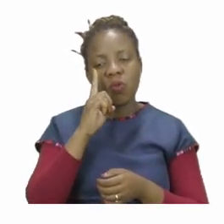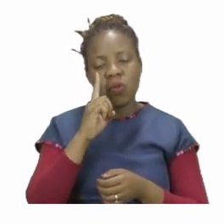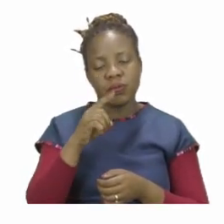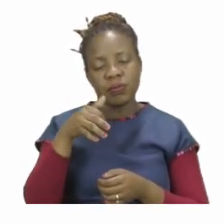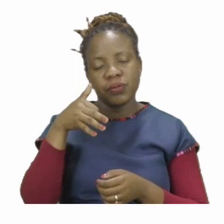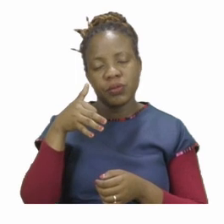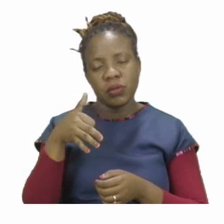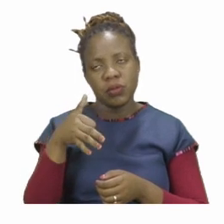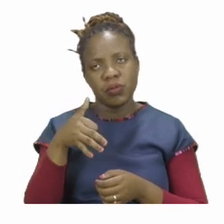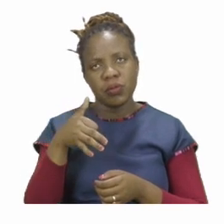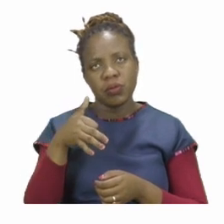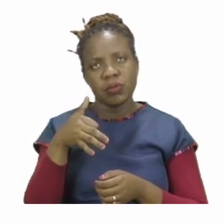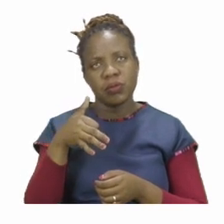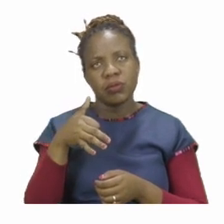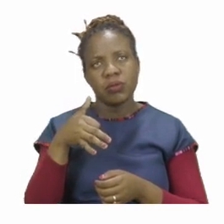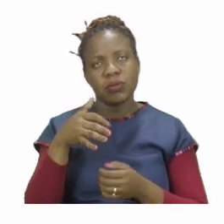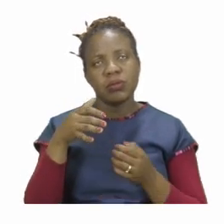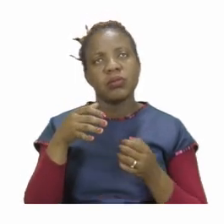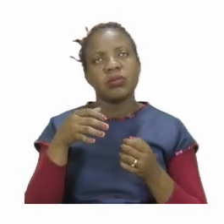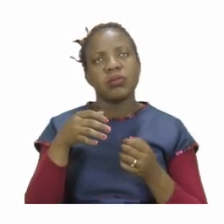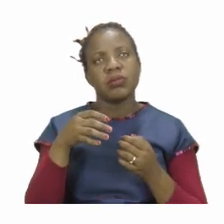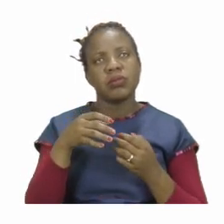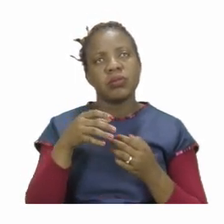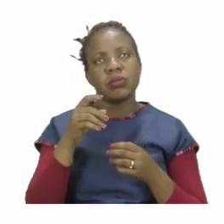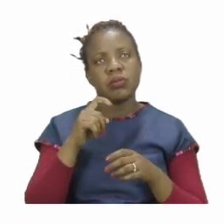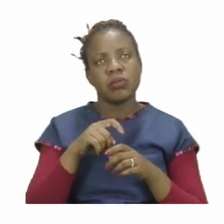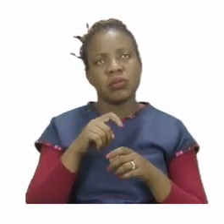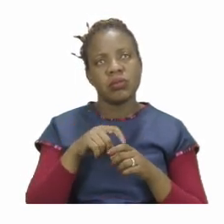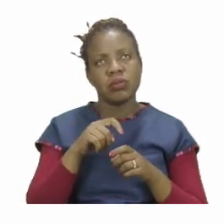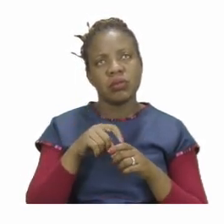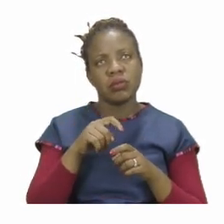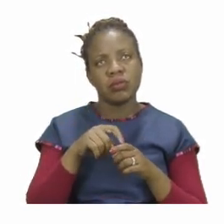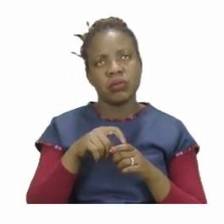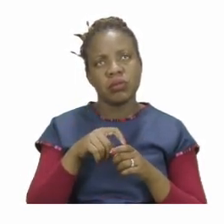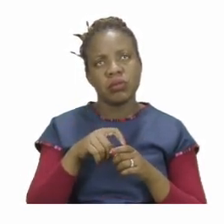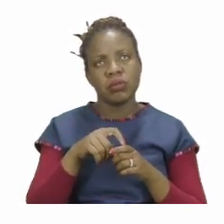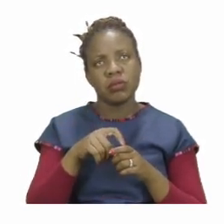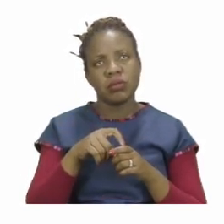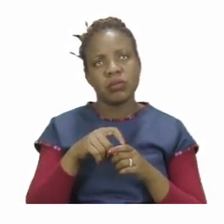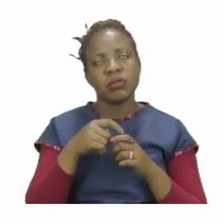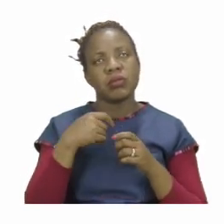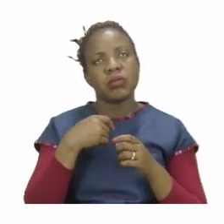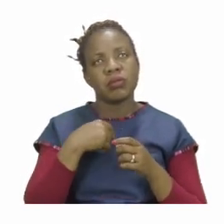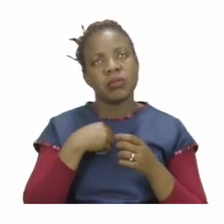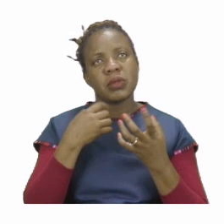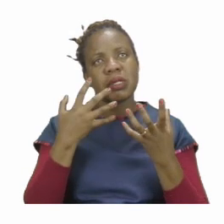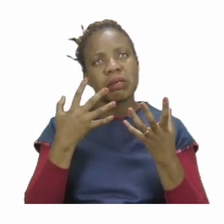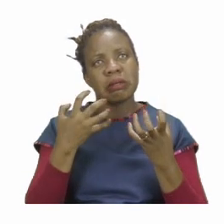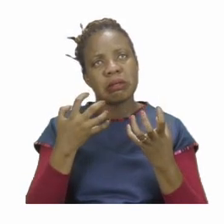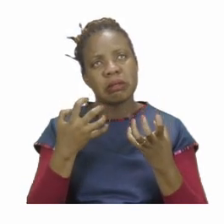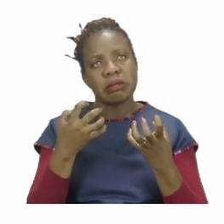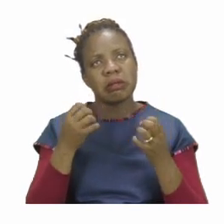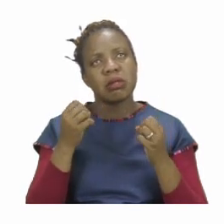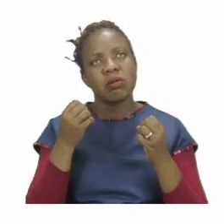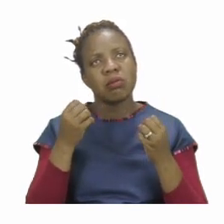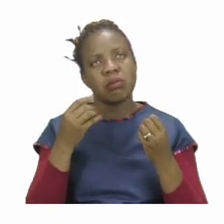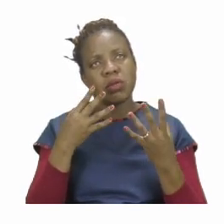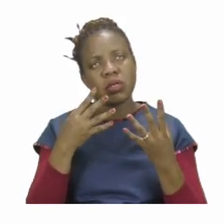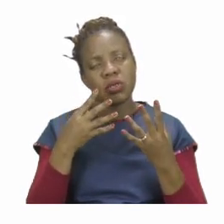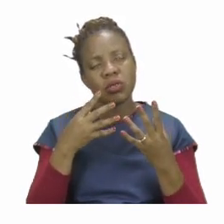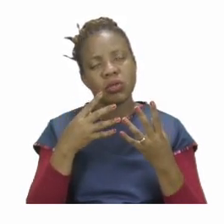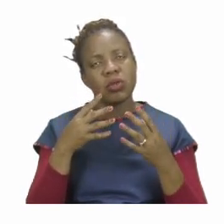need to cover the area of a 10 Namibian dollar note? So if you look carefully, you will see